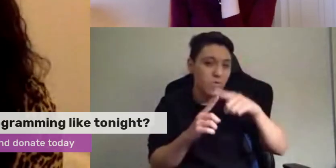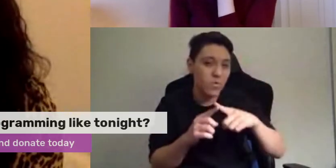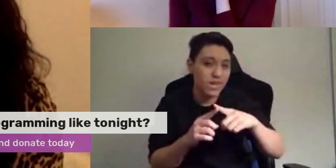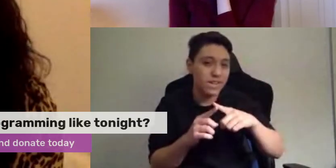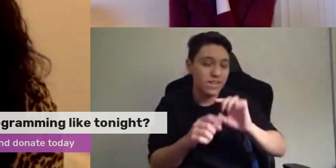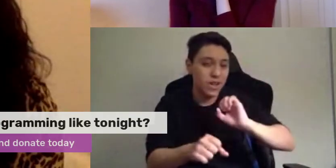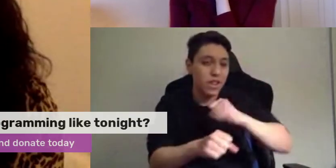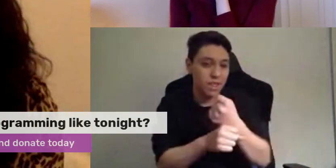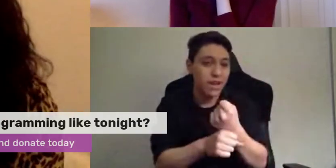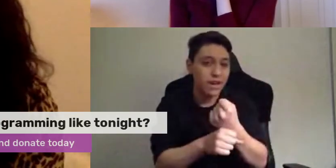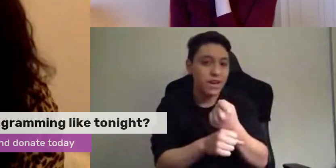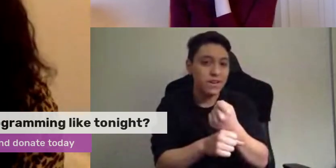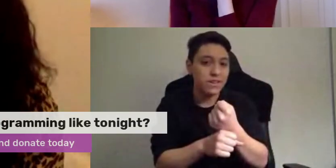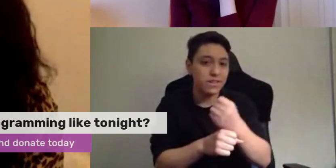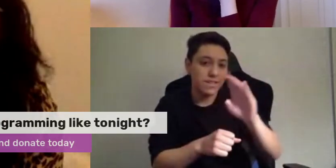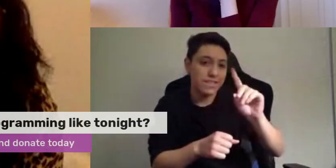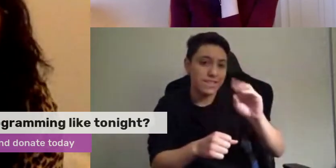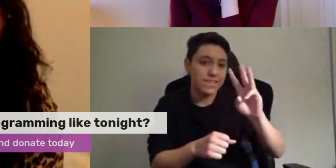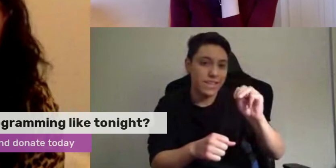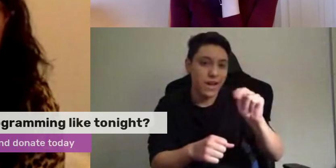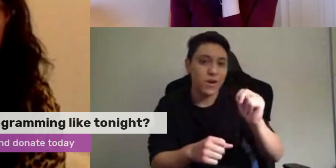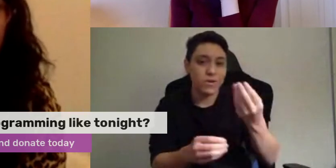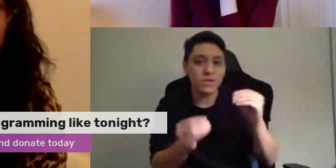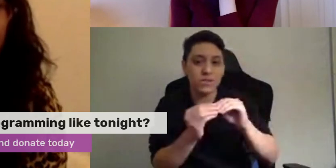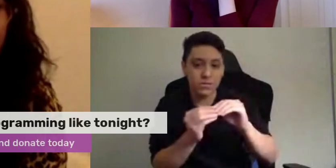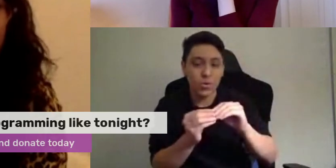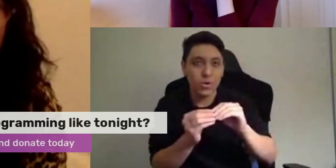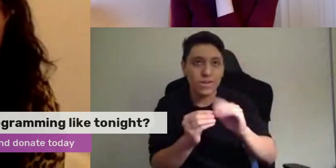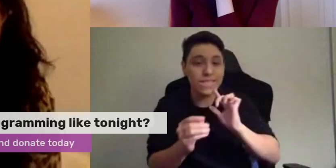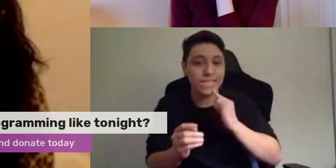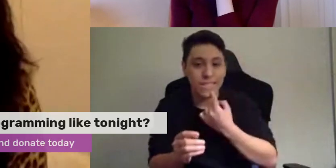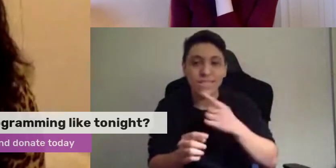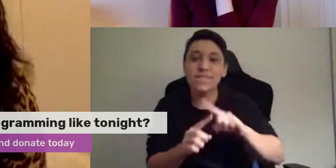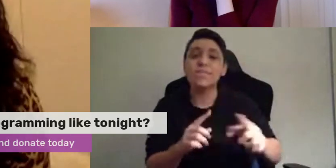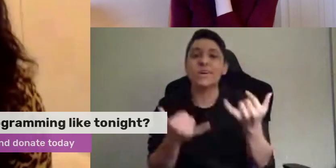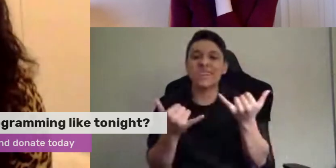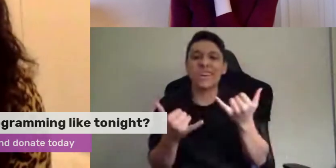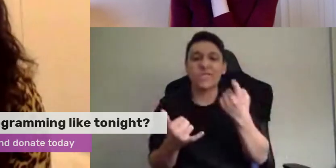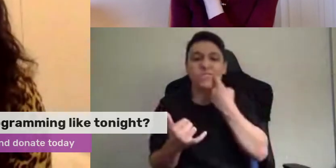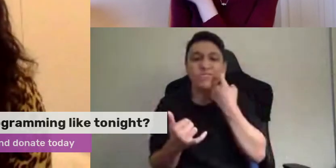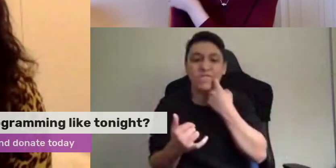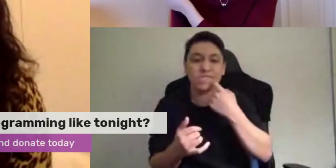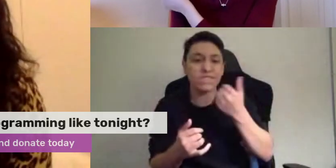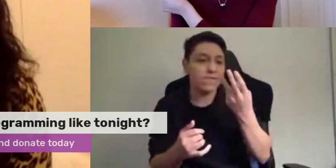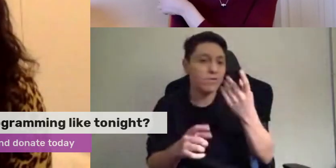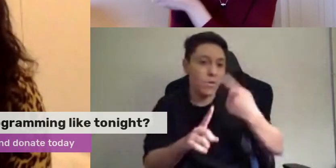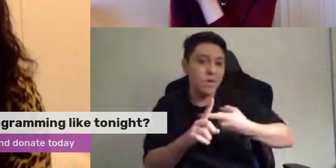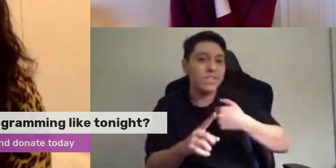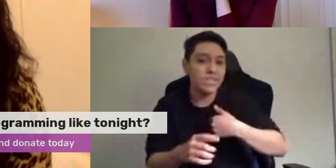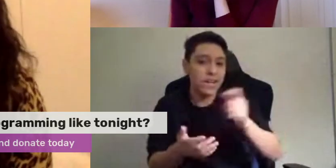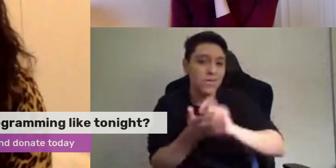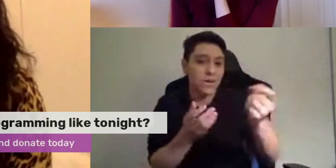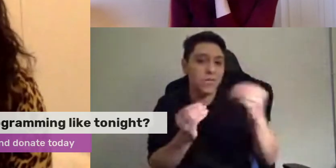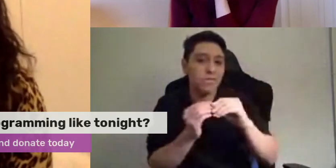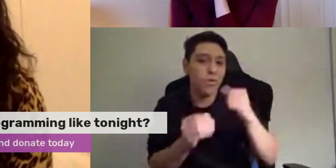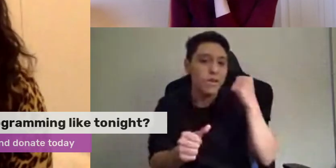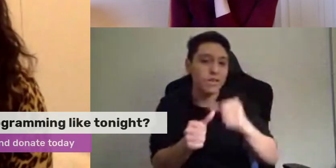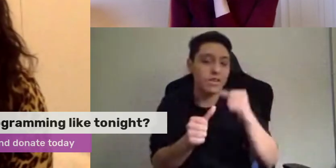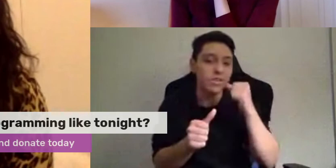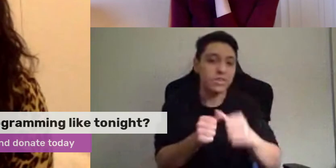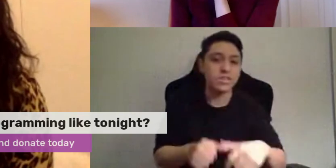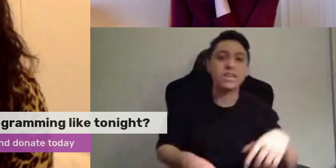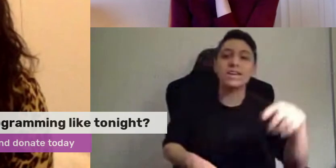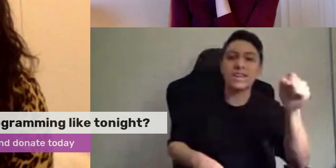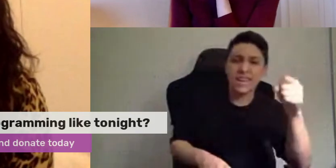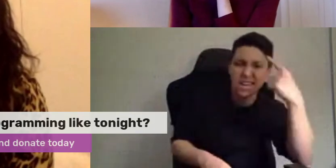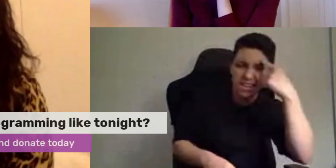intense. But the last few months, yes, I've been writing more letters. Yeah. Yeah, like probably as things are starting to